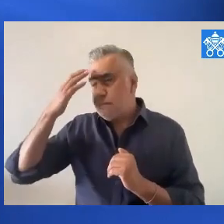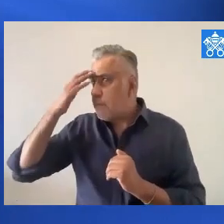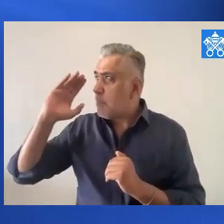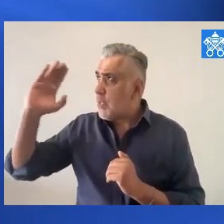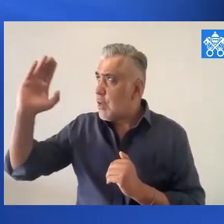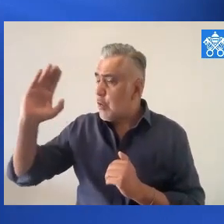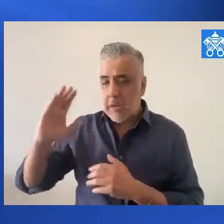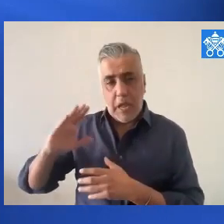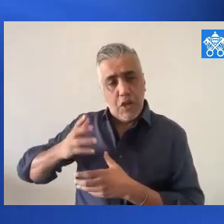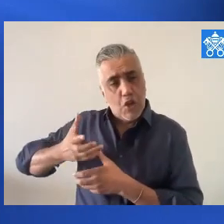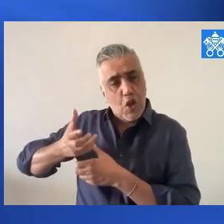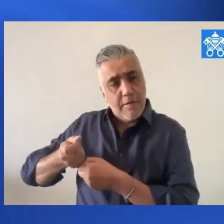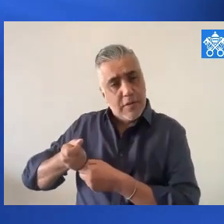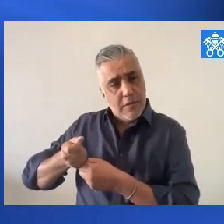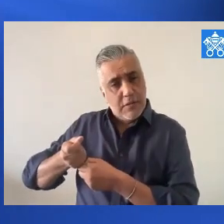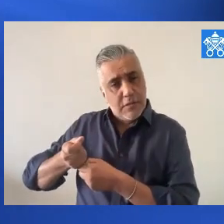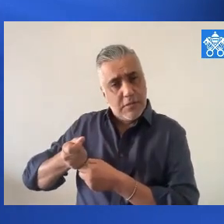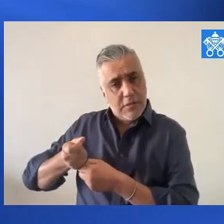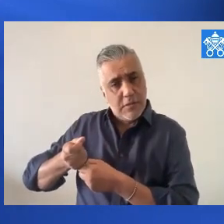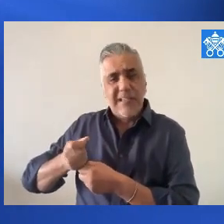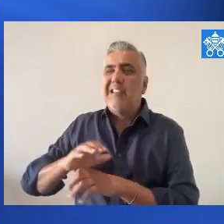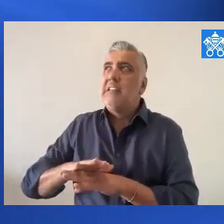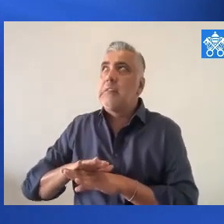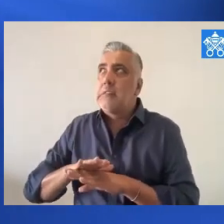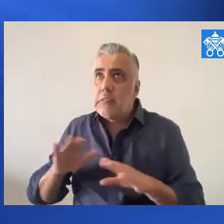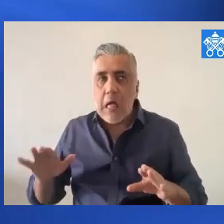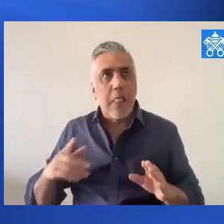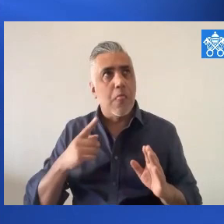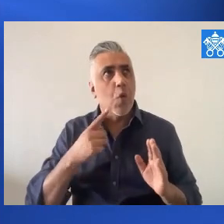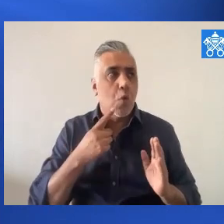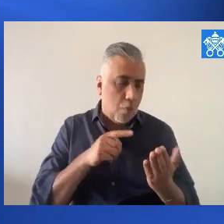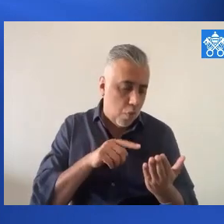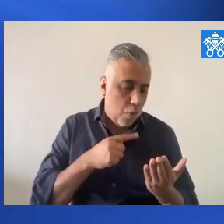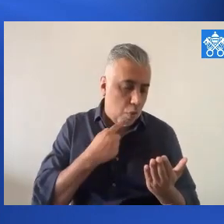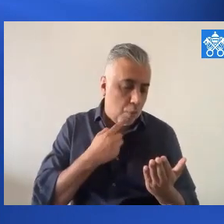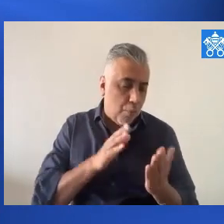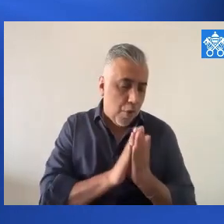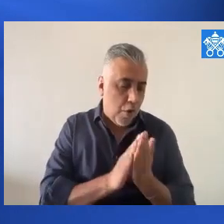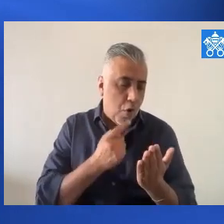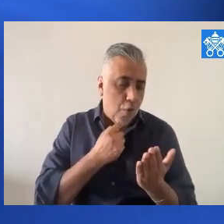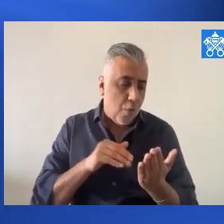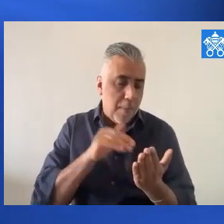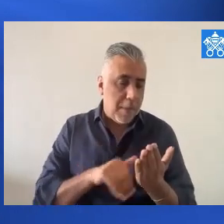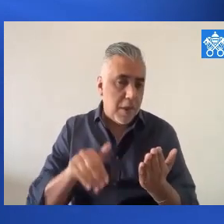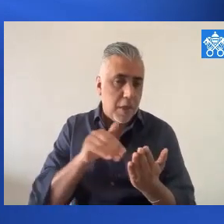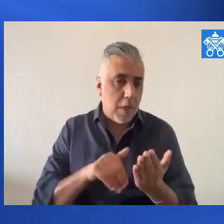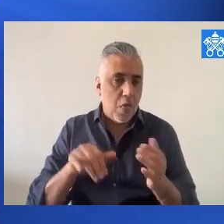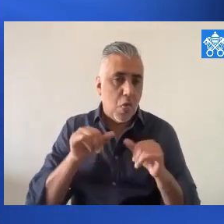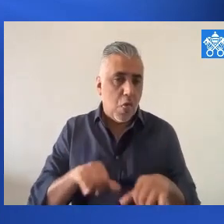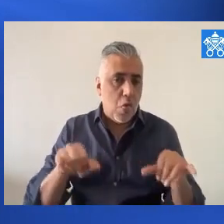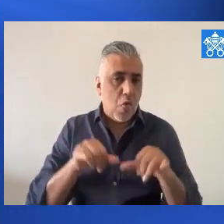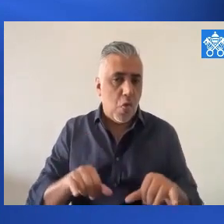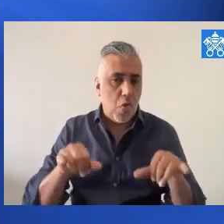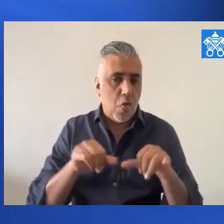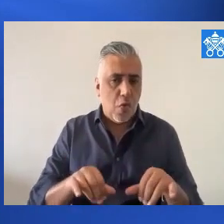So prayer involves familiarity and confidence in God. It's not just a matter of repeating